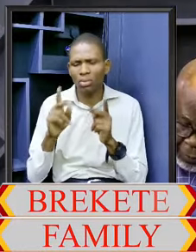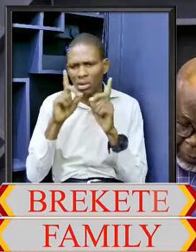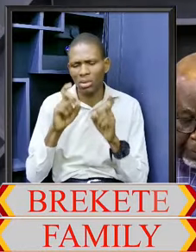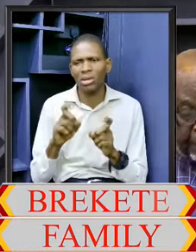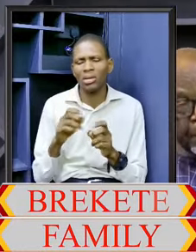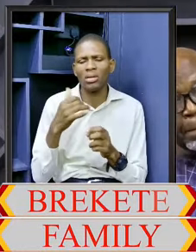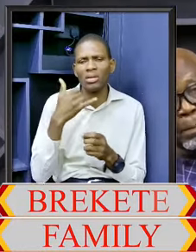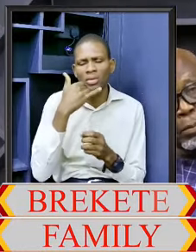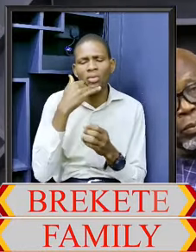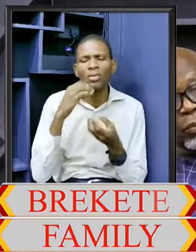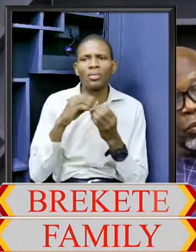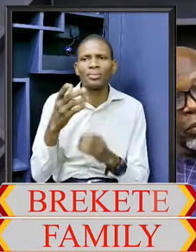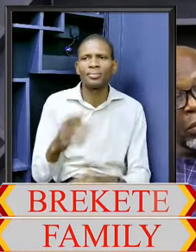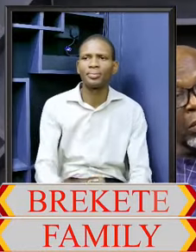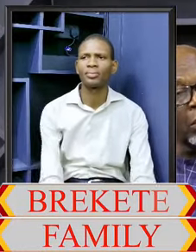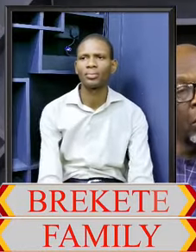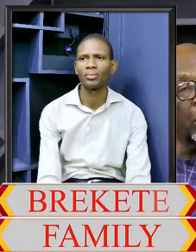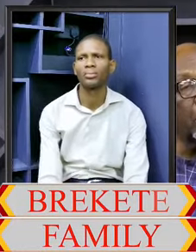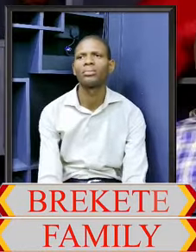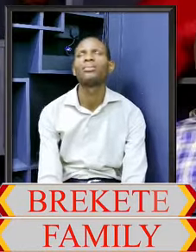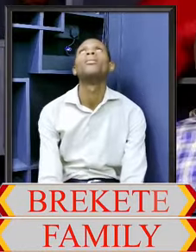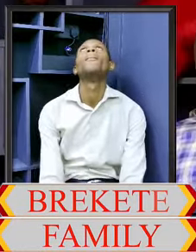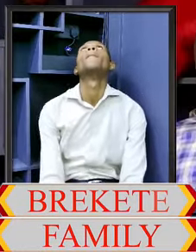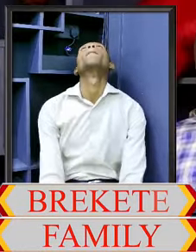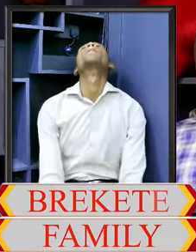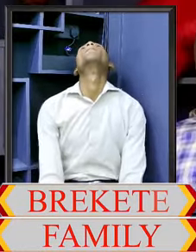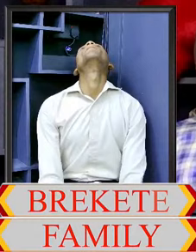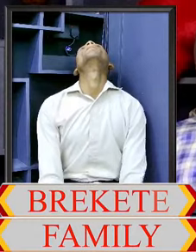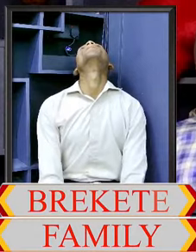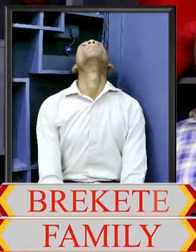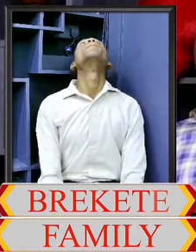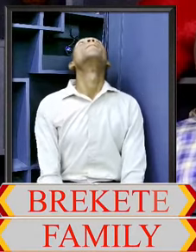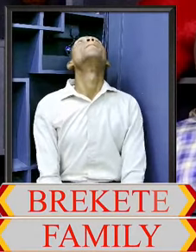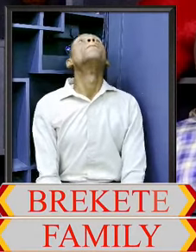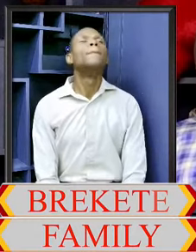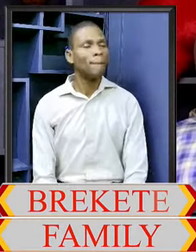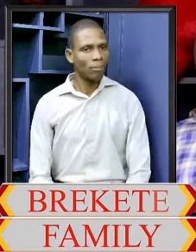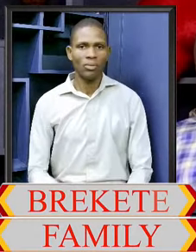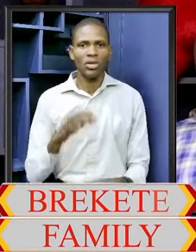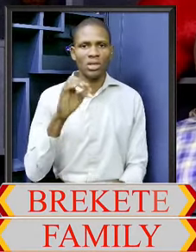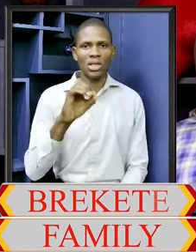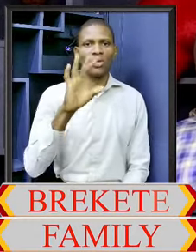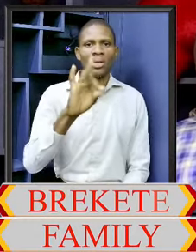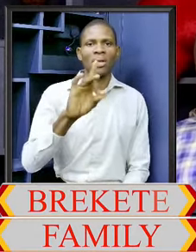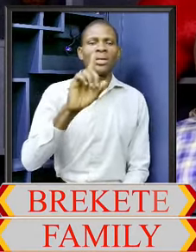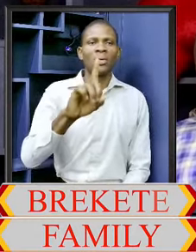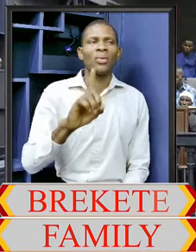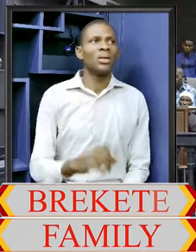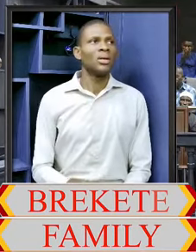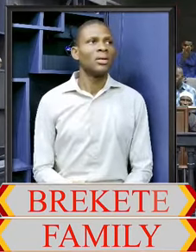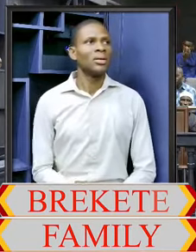sir. I beg, give us telephone number. All right. The telephone to call is